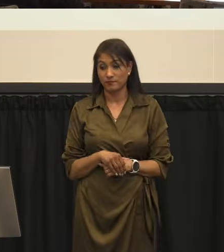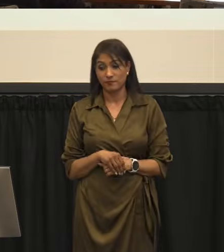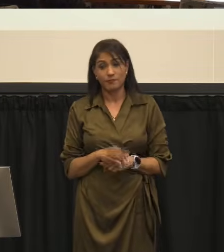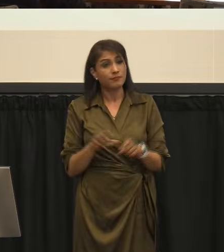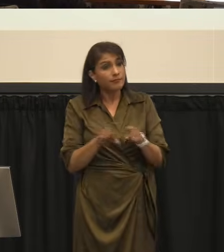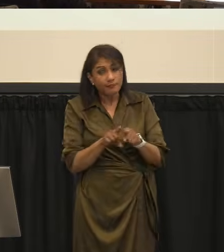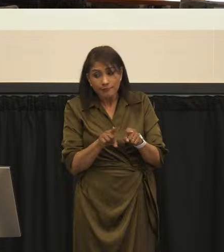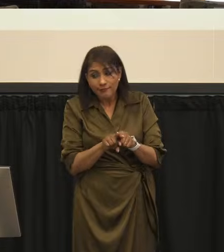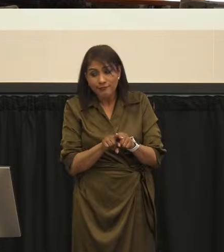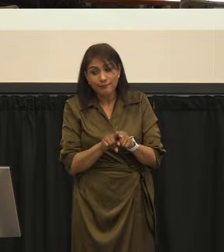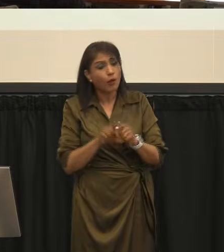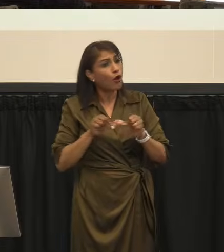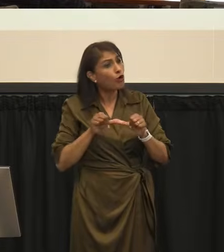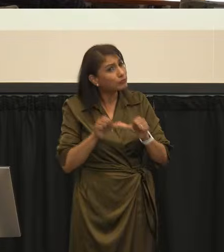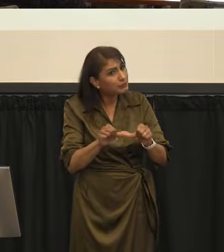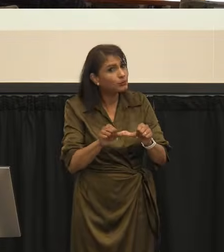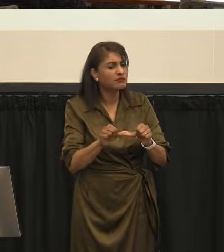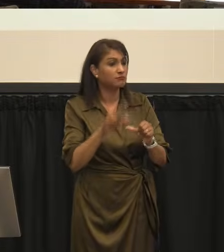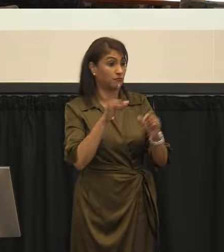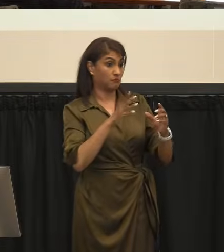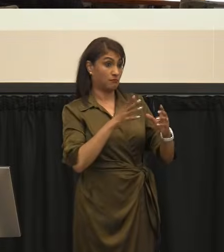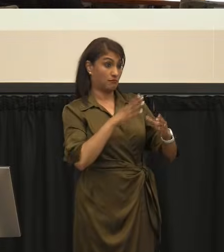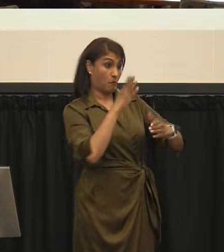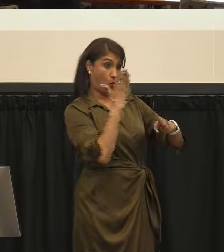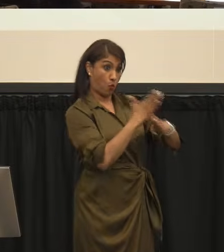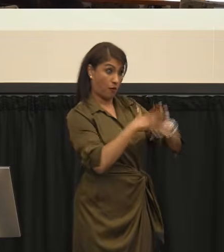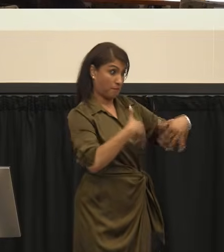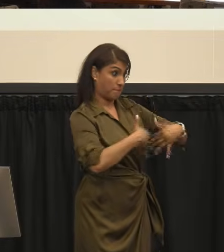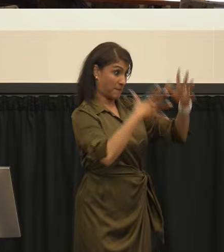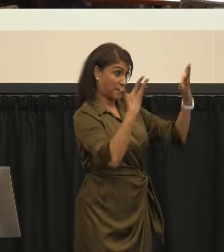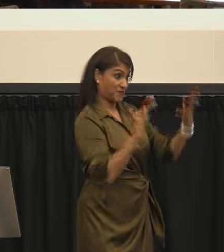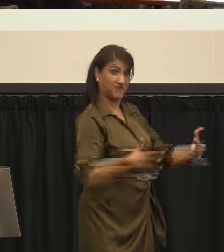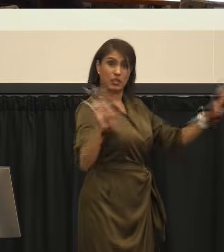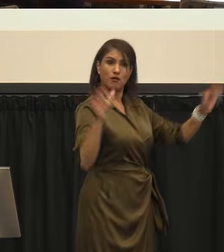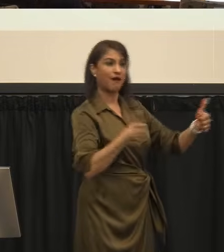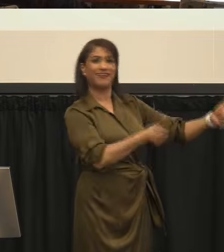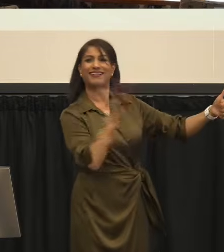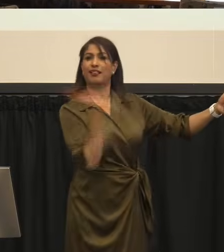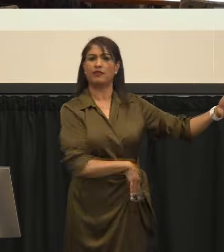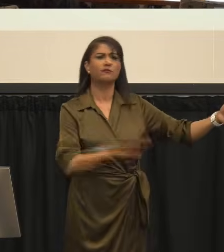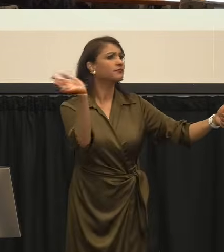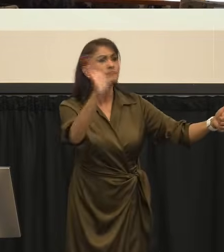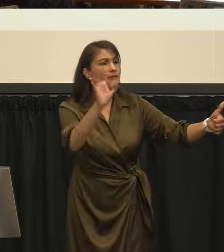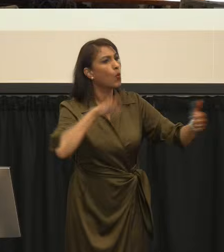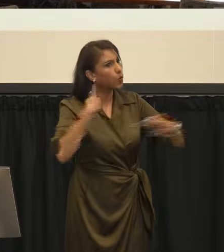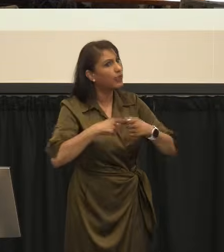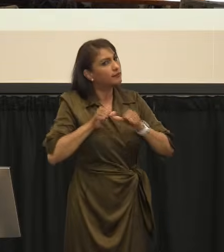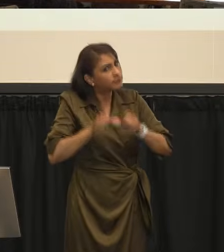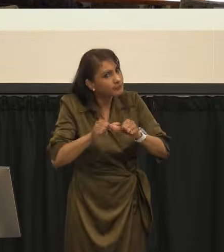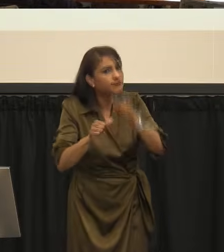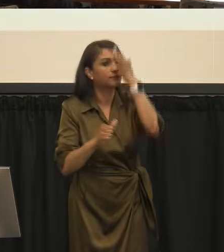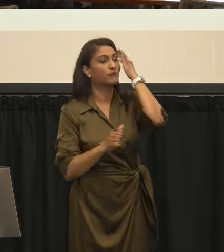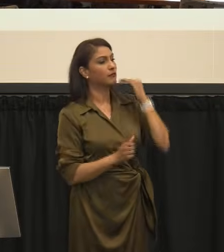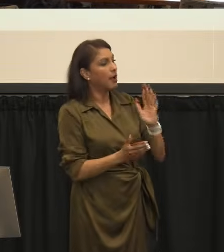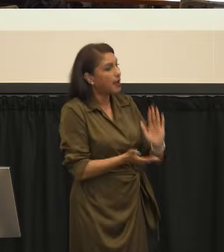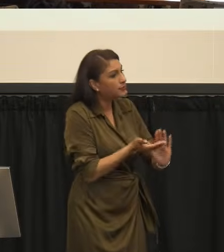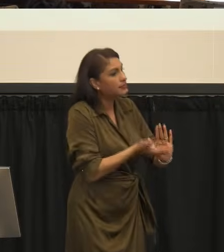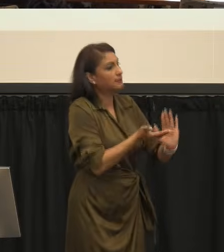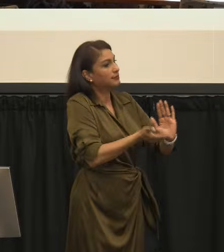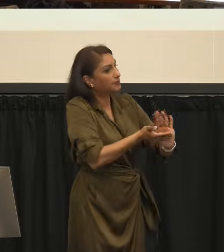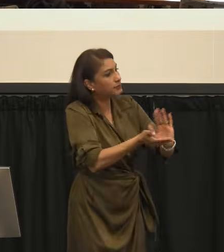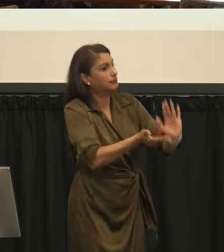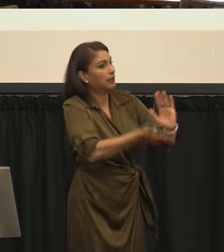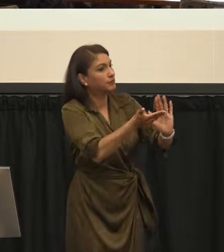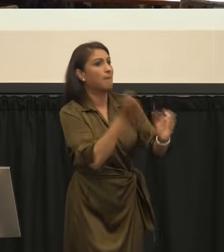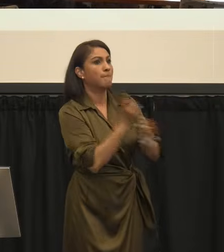that the contributions is ongoing. So this is not a once-off project. We're not setting it up